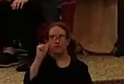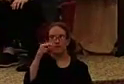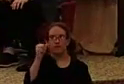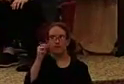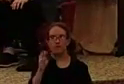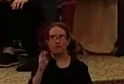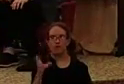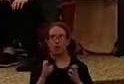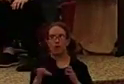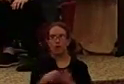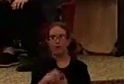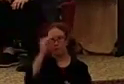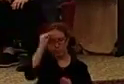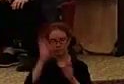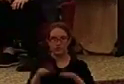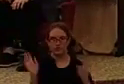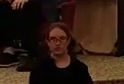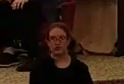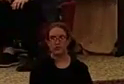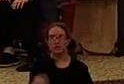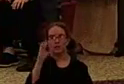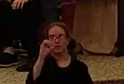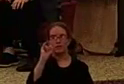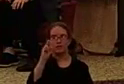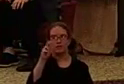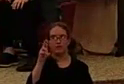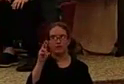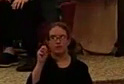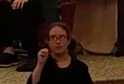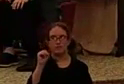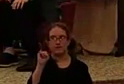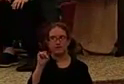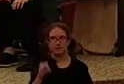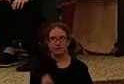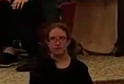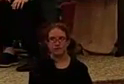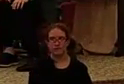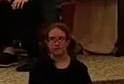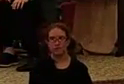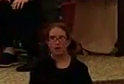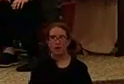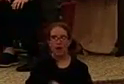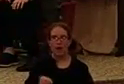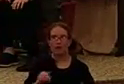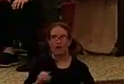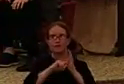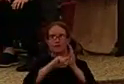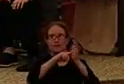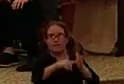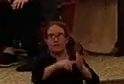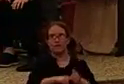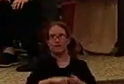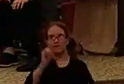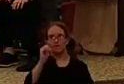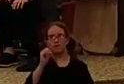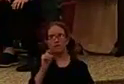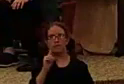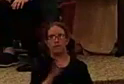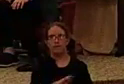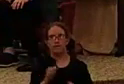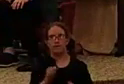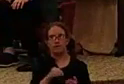your male children to be circumcised as a covenant. It's a literal outside sign of the covenant between